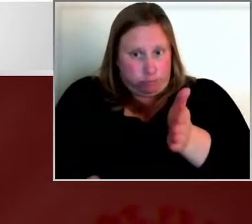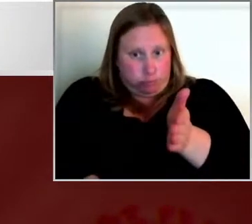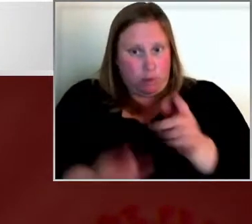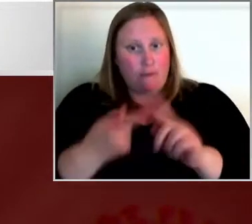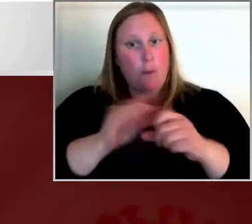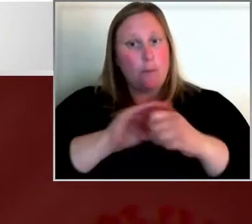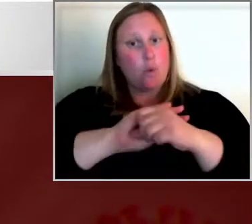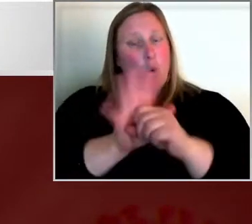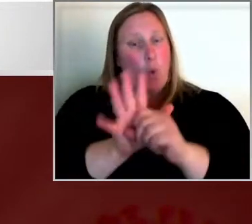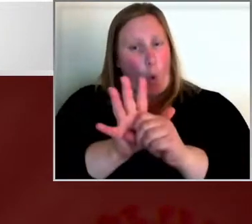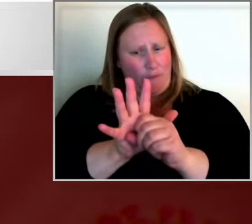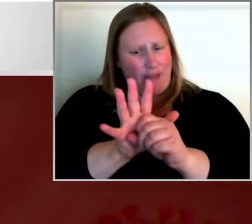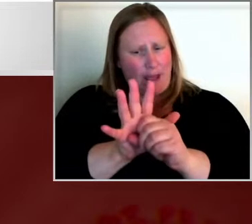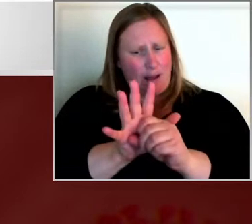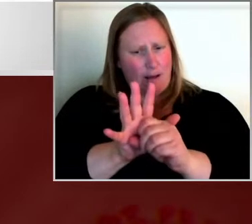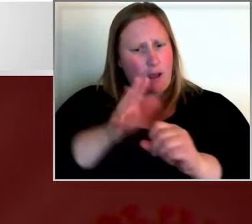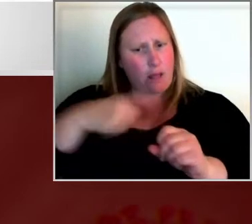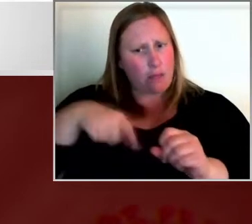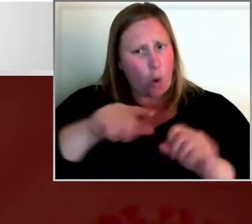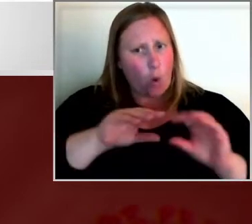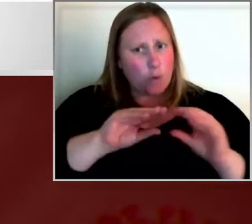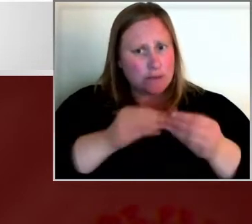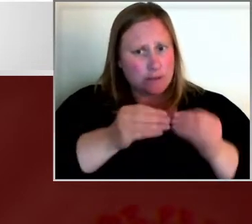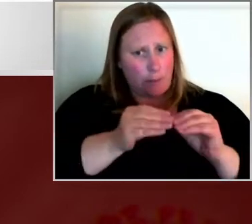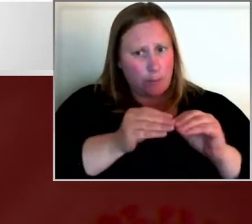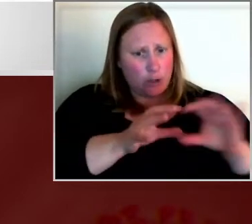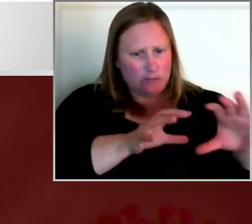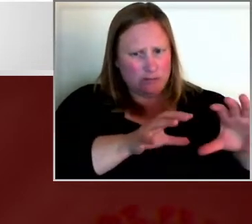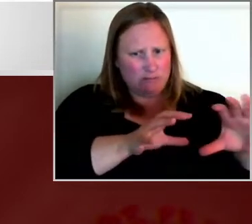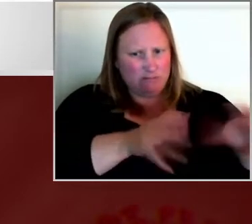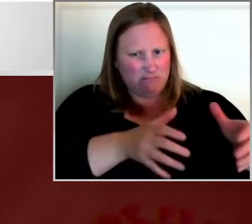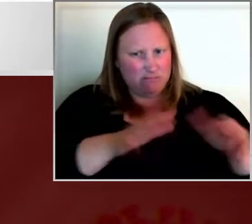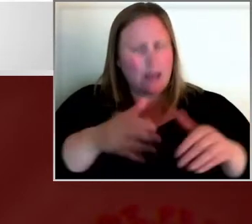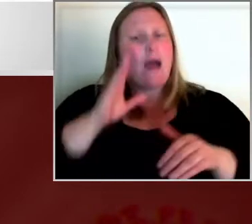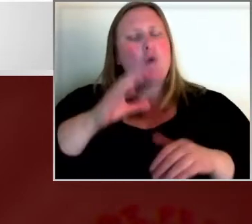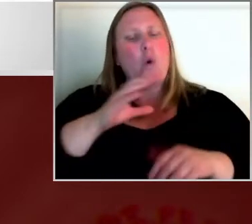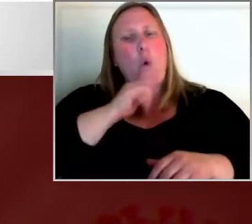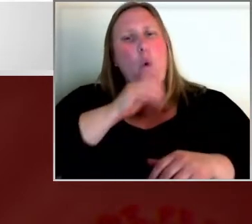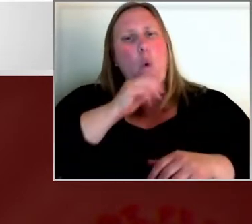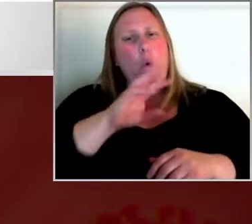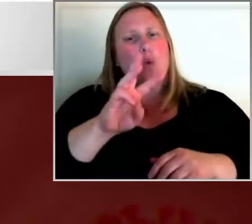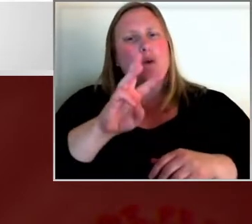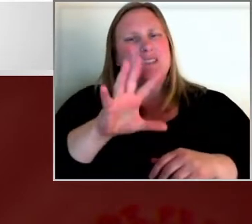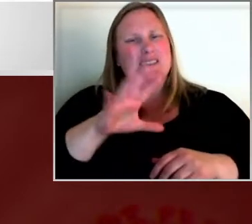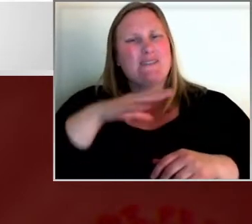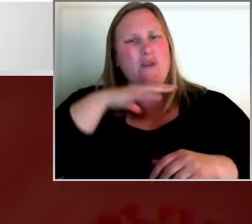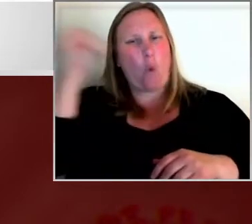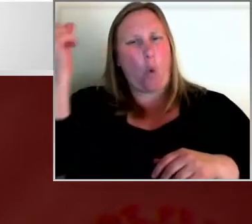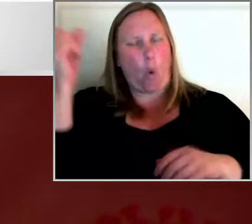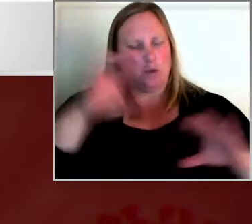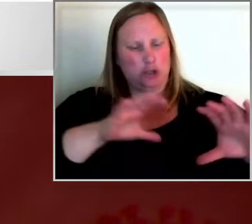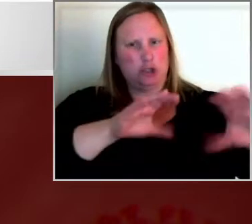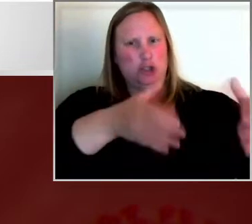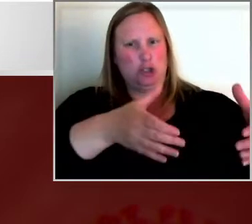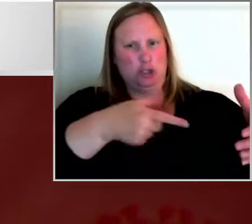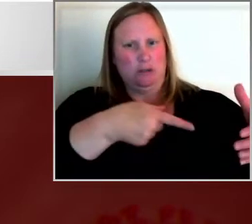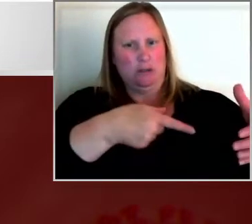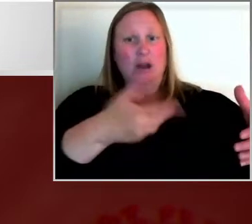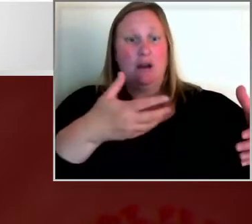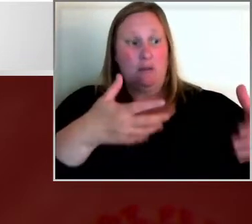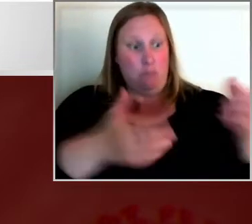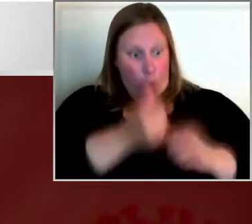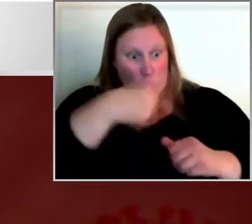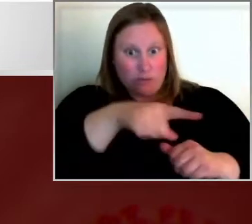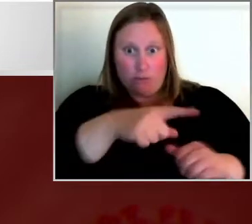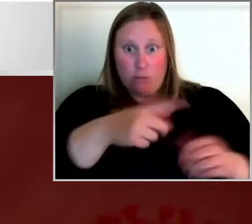have changed in recent months. I know that the 65 plus demographic is very largely vaccinated, so I'm wondering